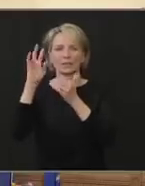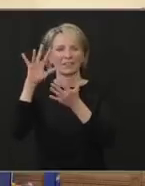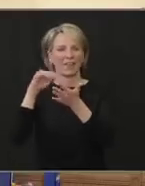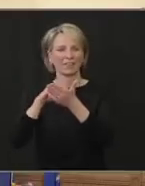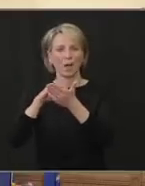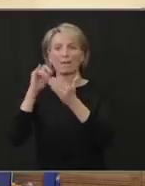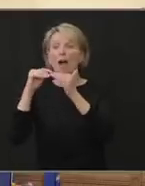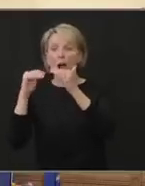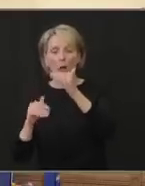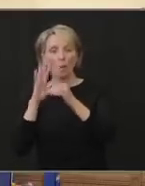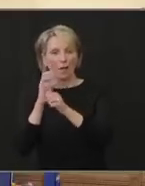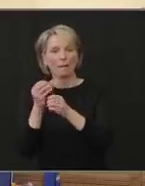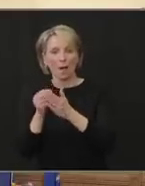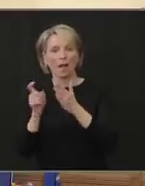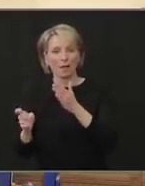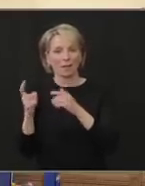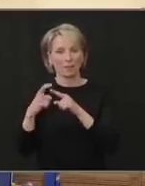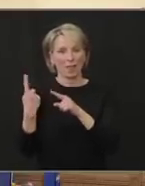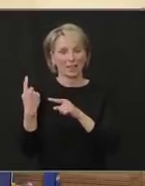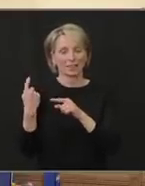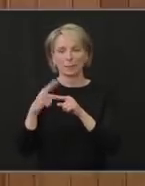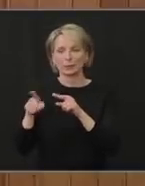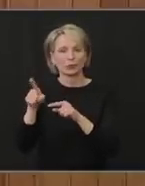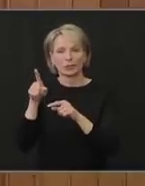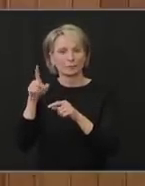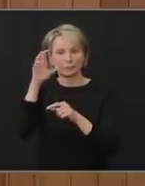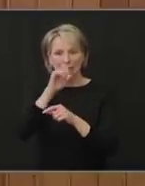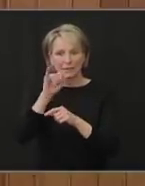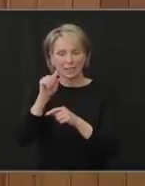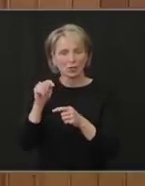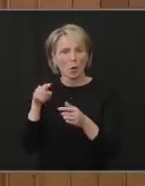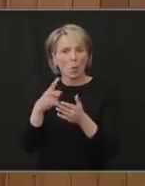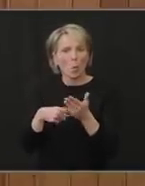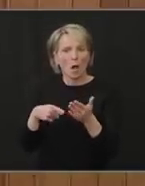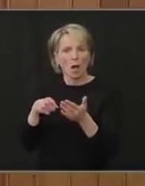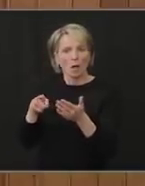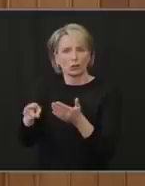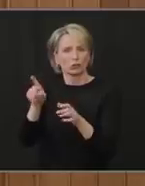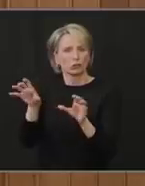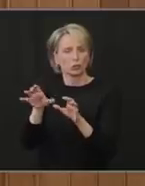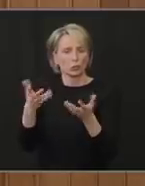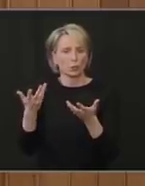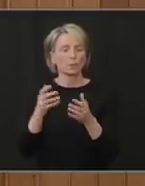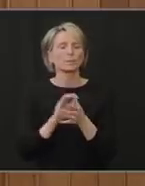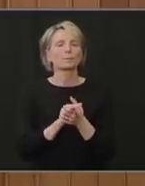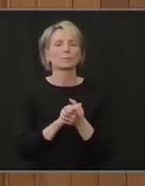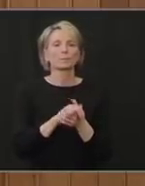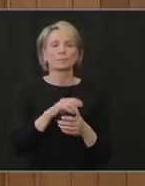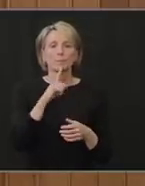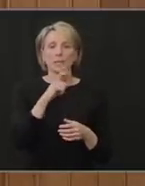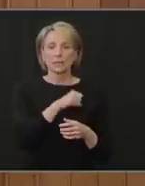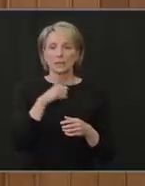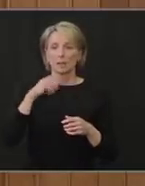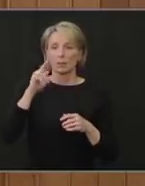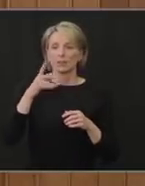that whenever you're writing legislation like this, the number you pick is going to be arbitrary, and there are going to be people that fall on the other